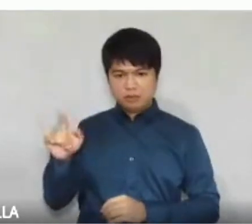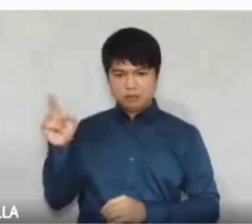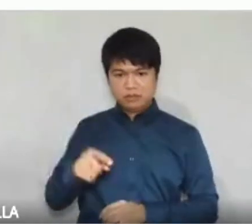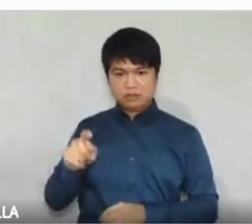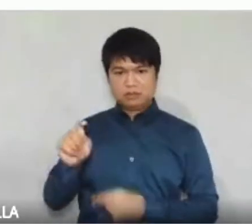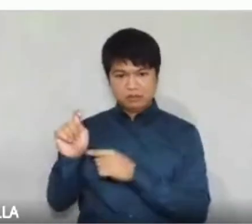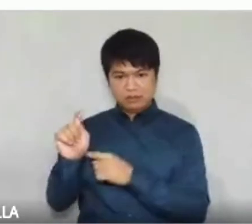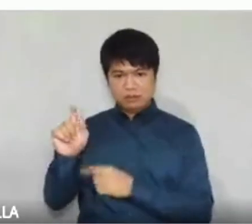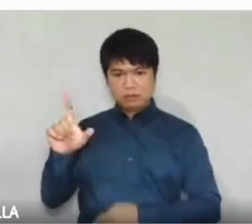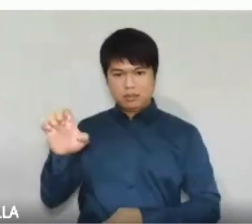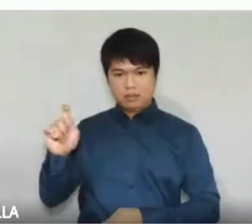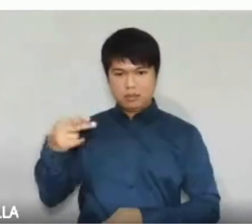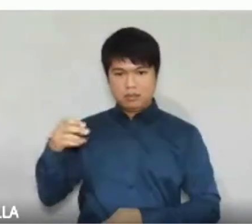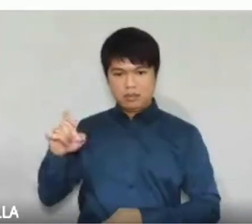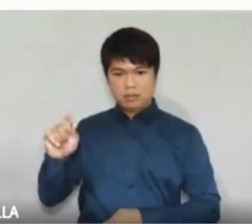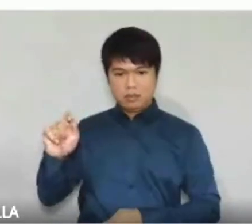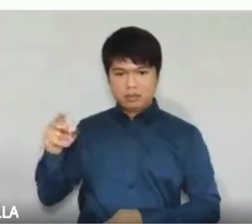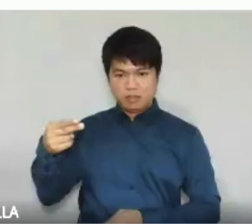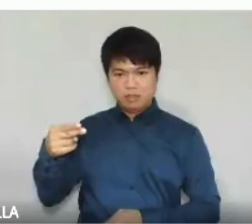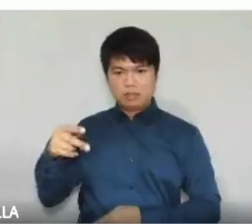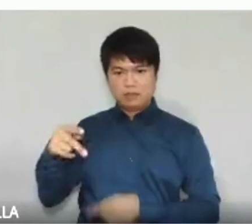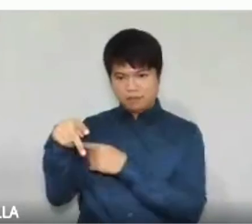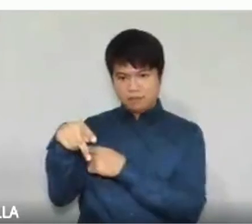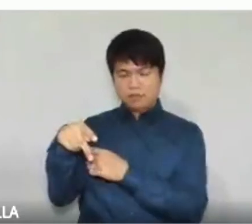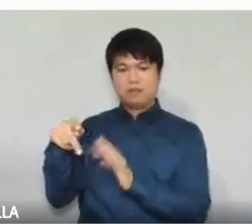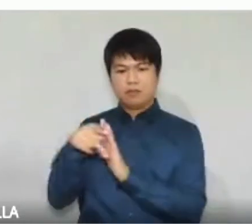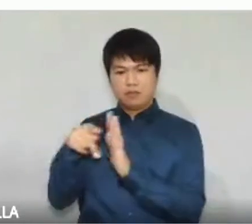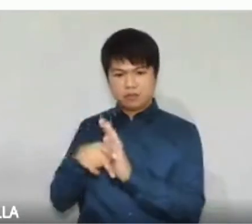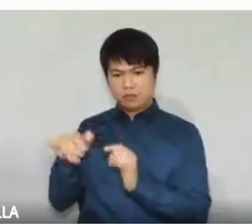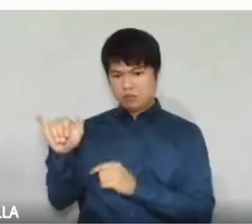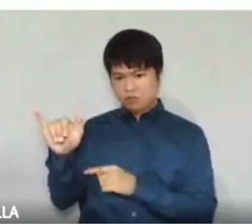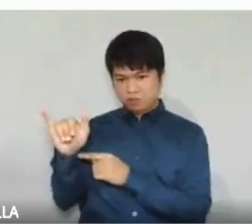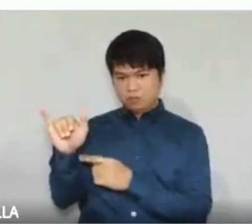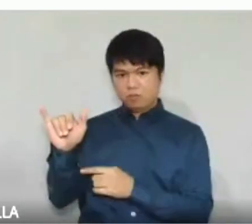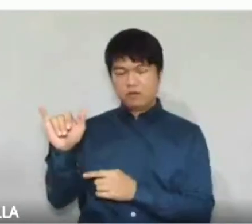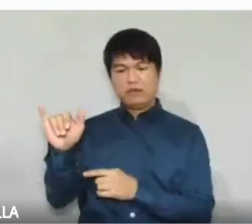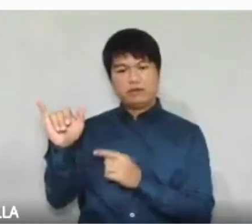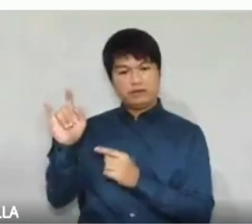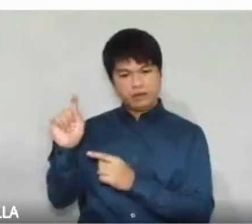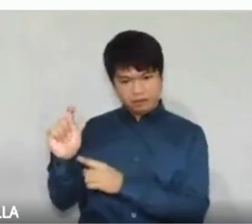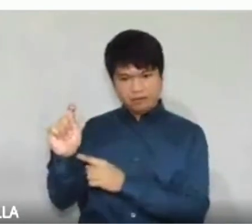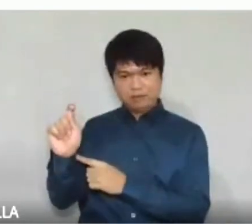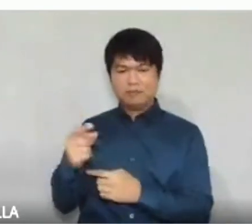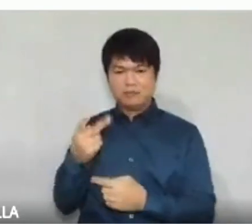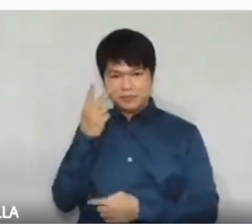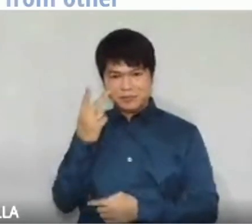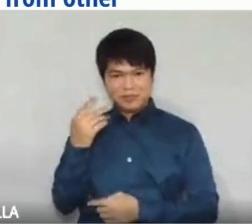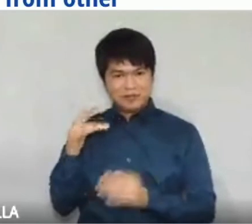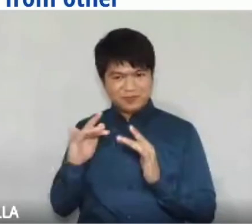bit.ly/T telehealth, P policy, Y T. See you online!